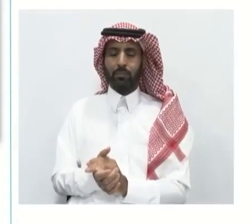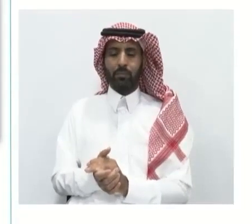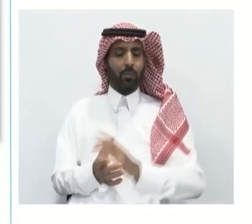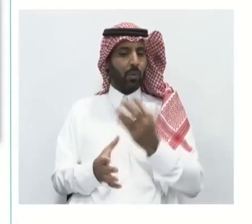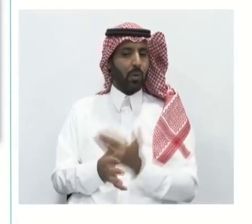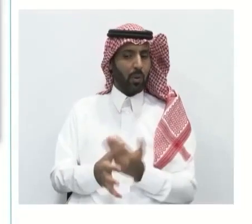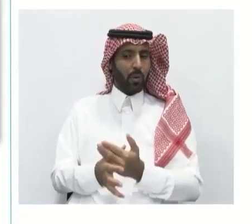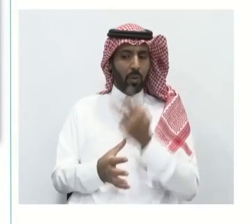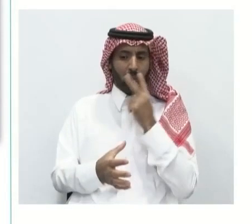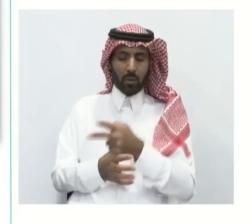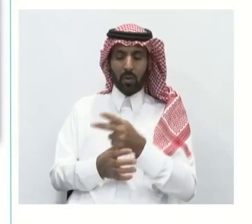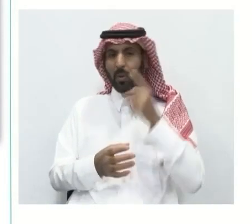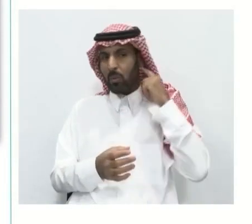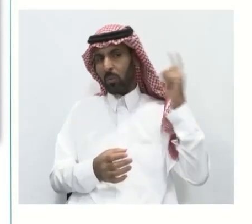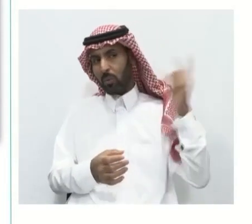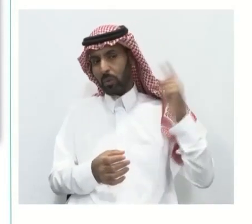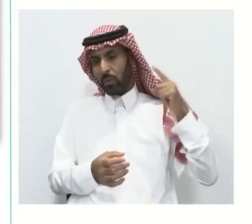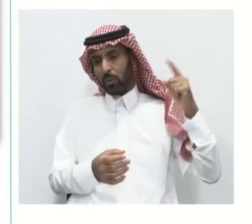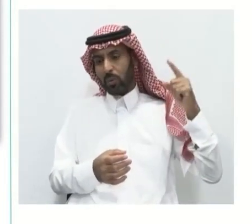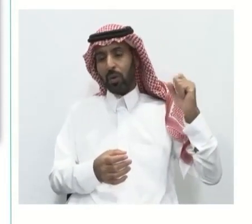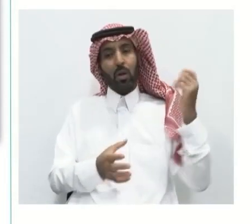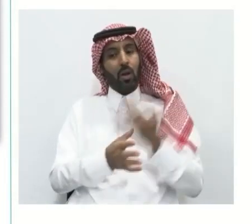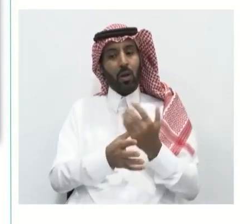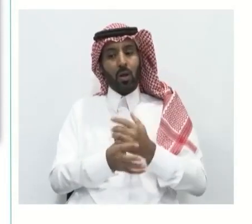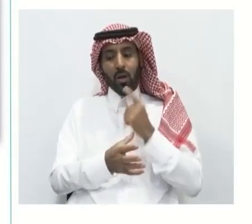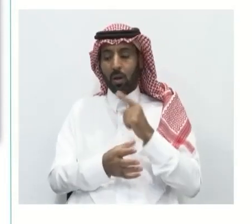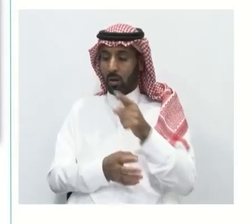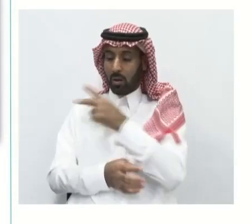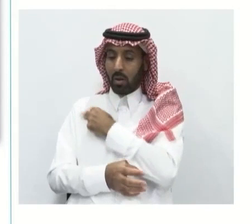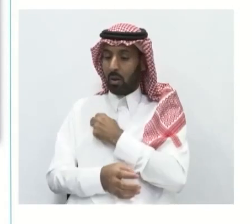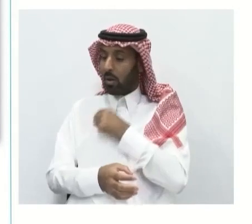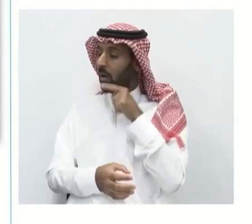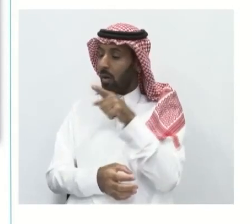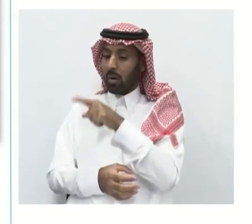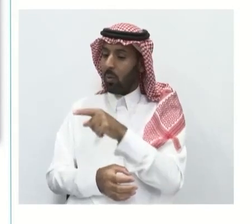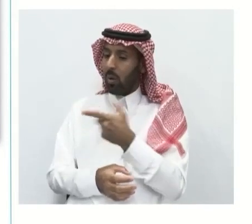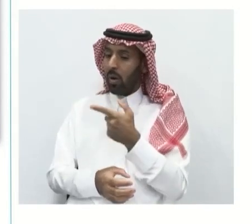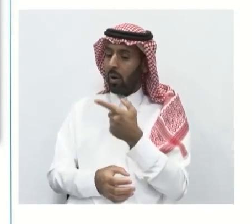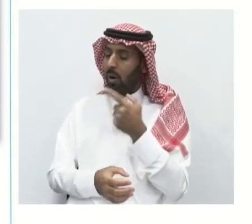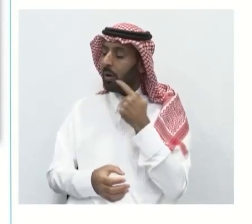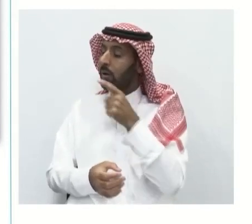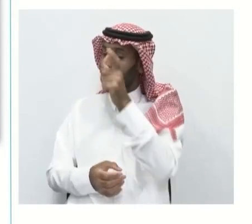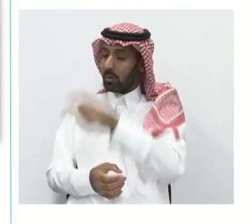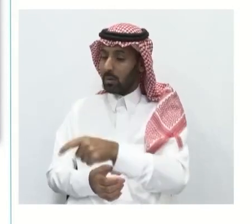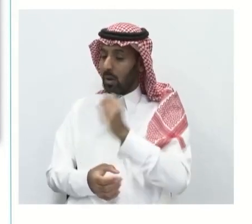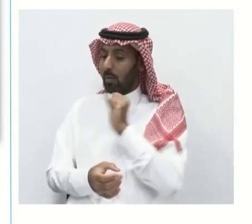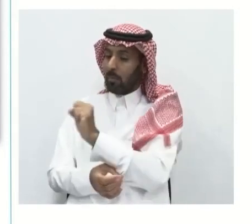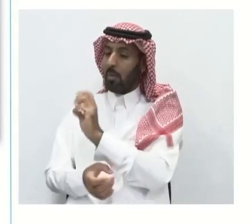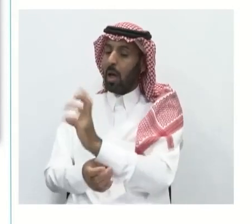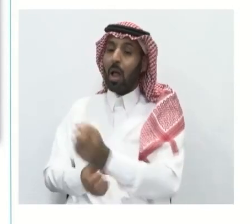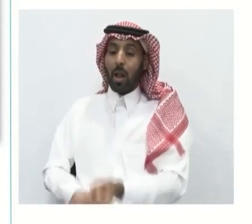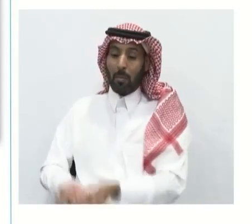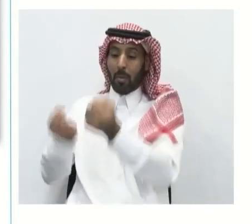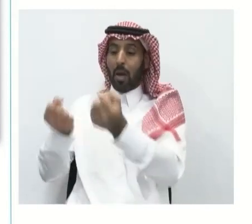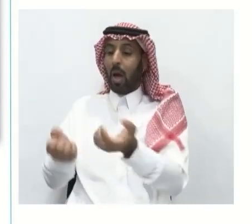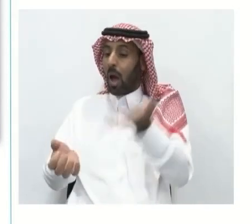Why didn't the alarm go off? Asked Combs. It's a strange coincidence, said Mr. Jones. I removed